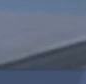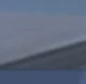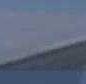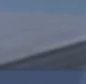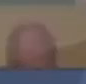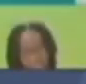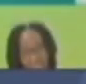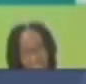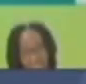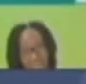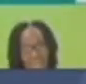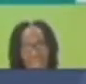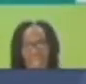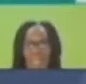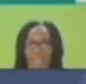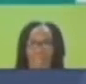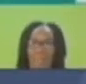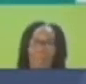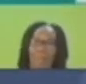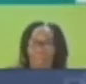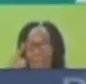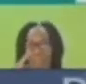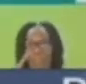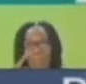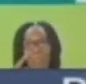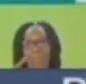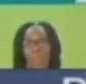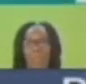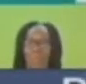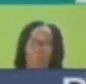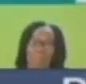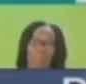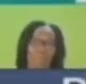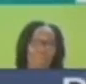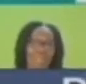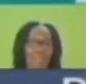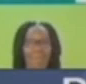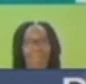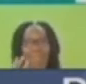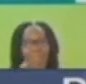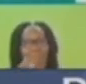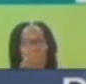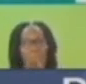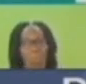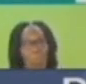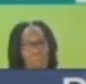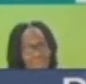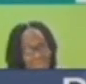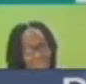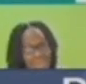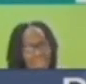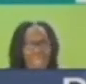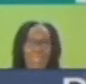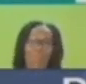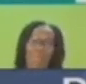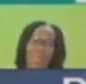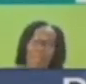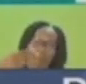system. Over the next 4 weeks, the number of new cases will rise every week. It will